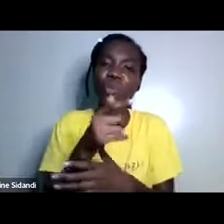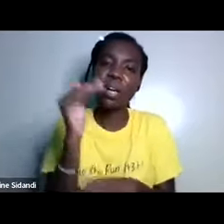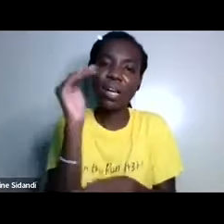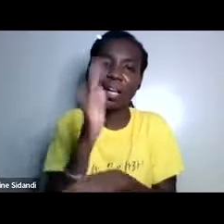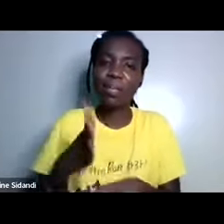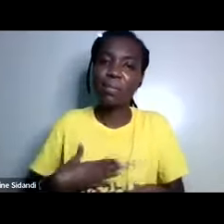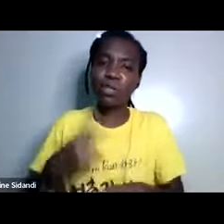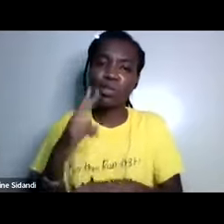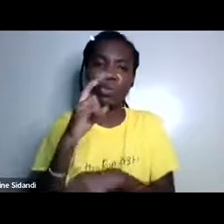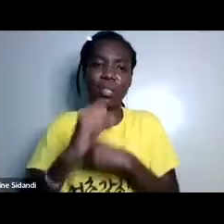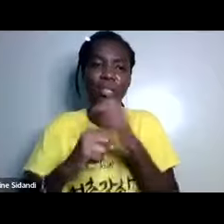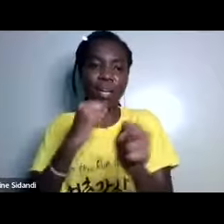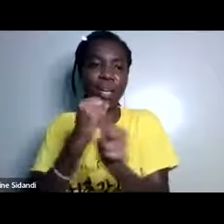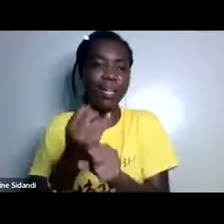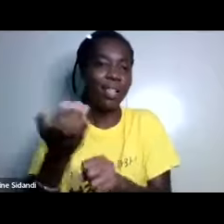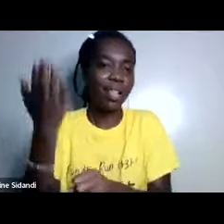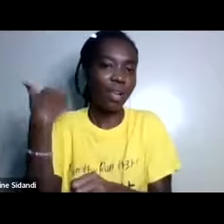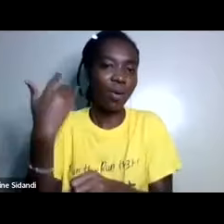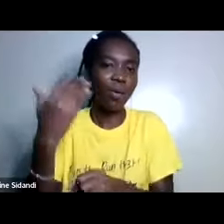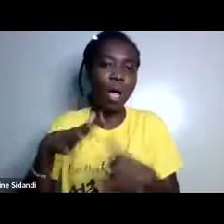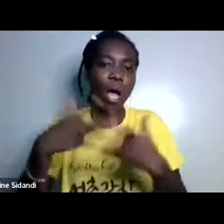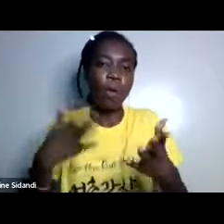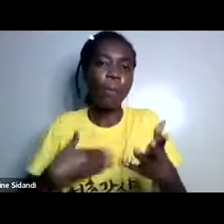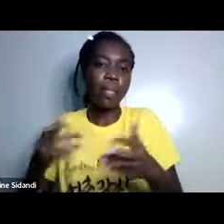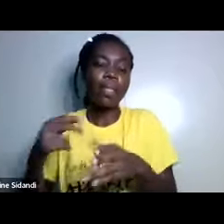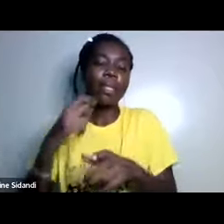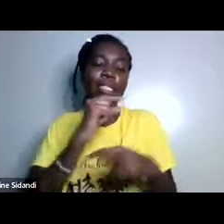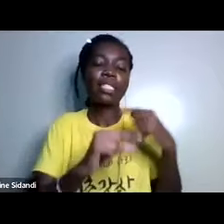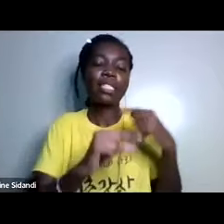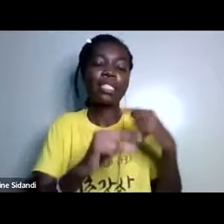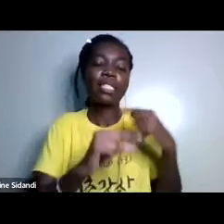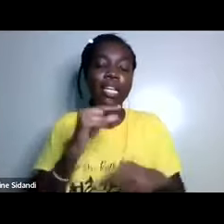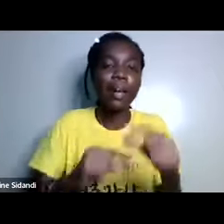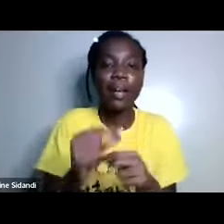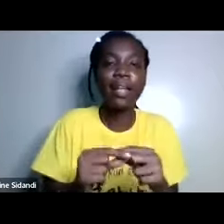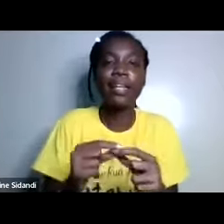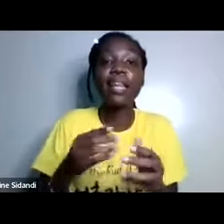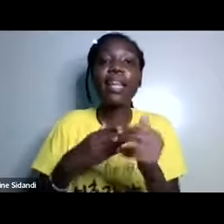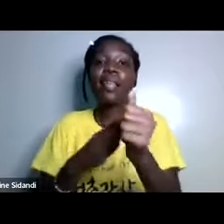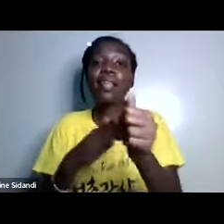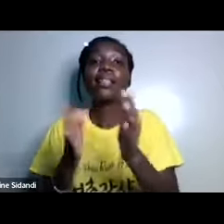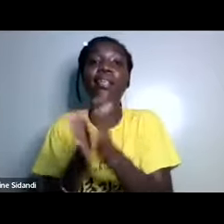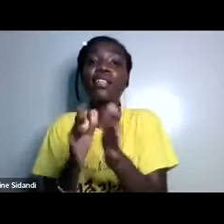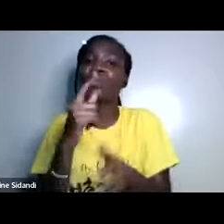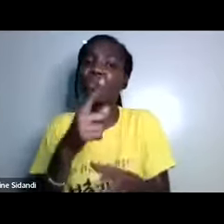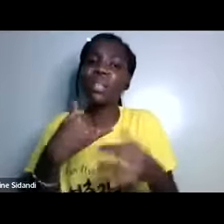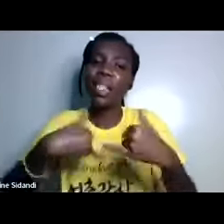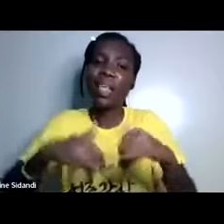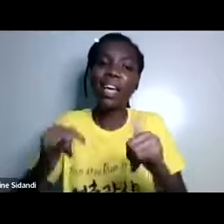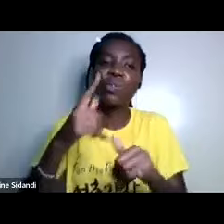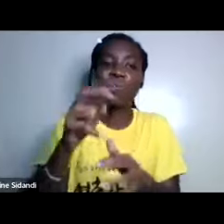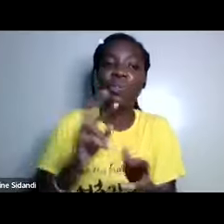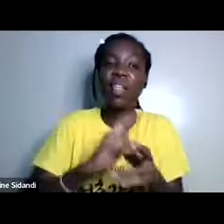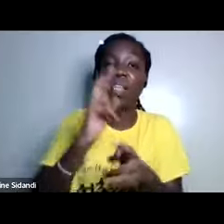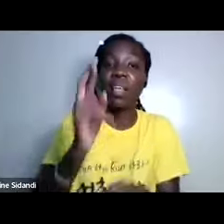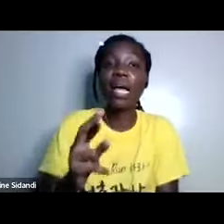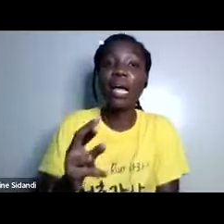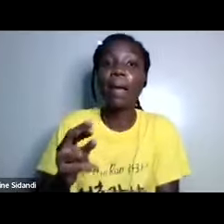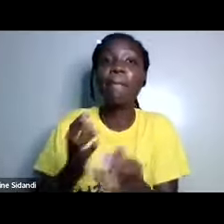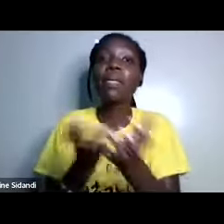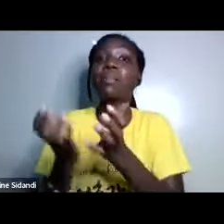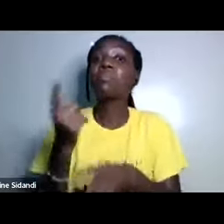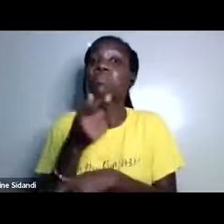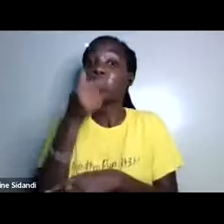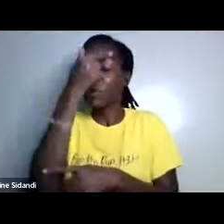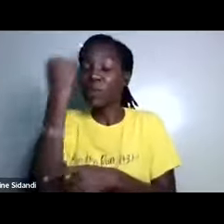ago, how I'm generating leads, and you really tried to talk me out of this referral business, because I am a victim of the